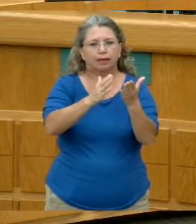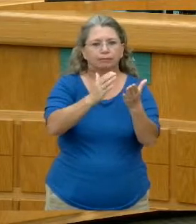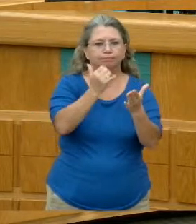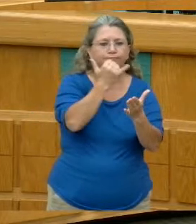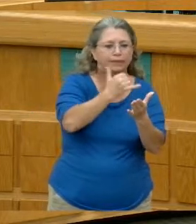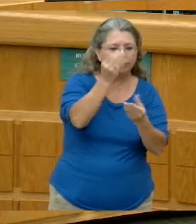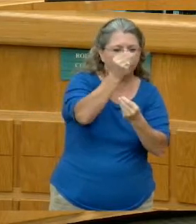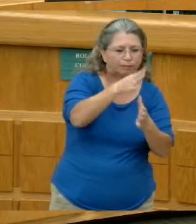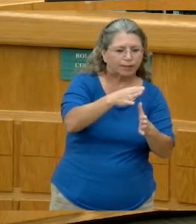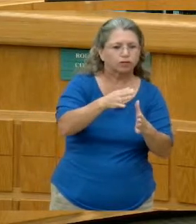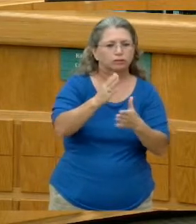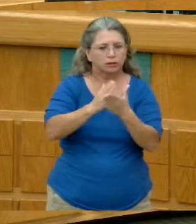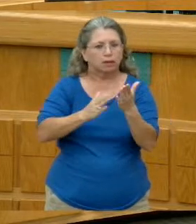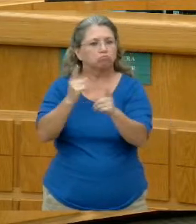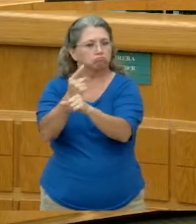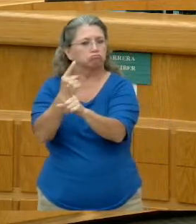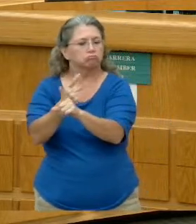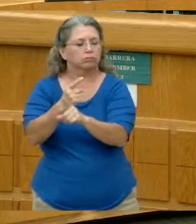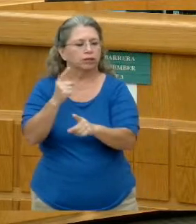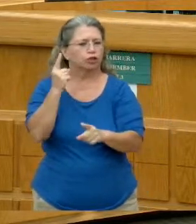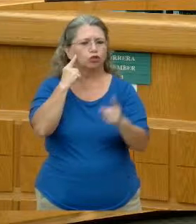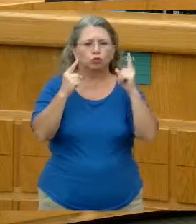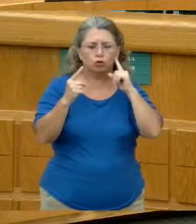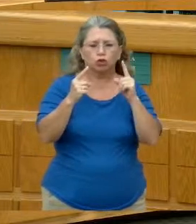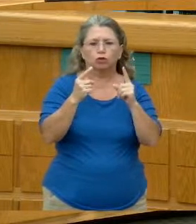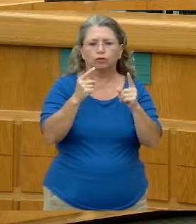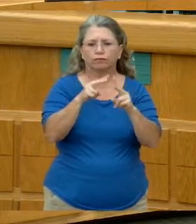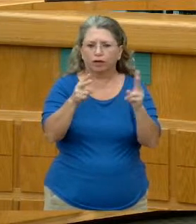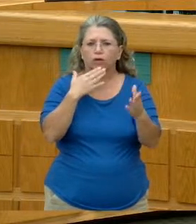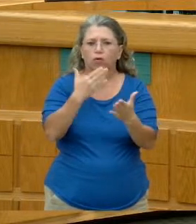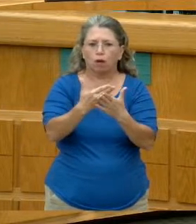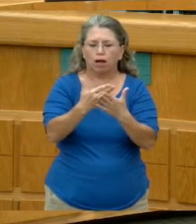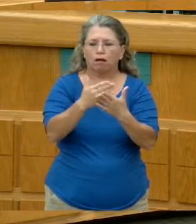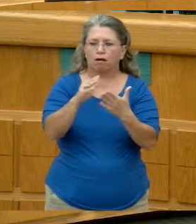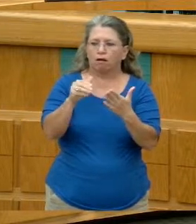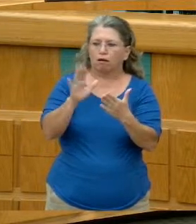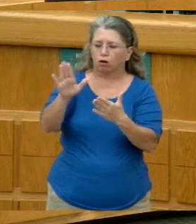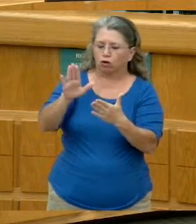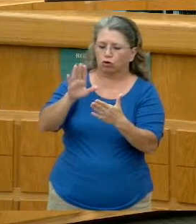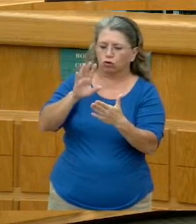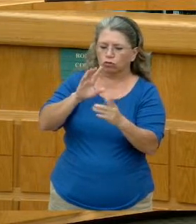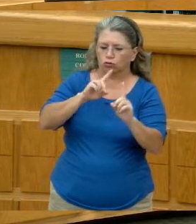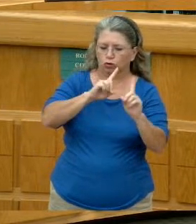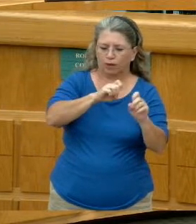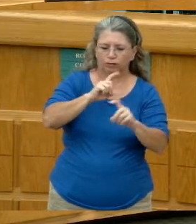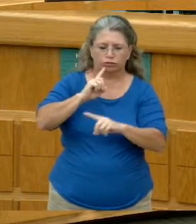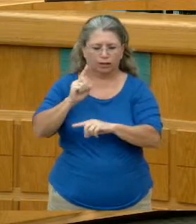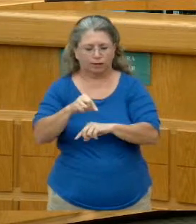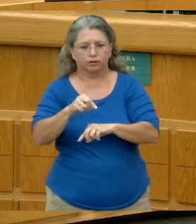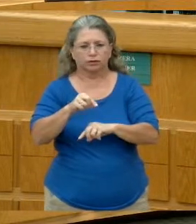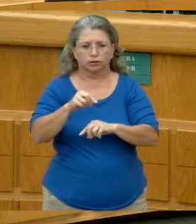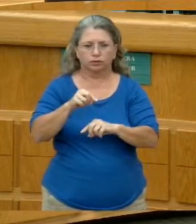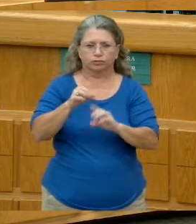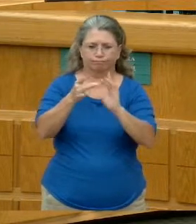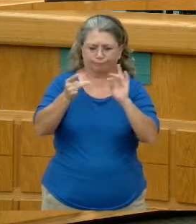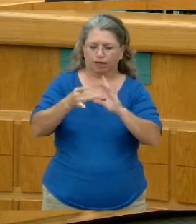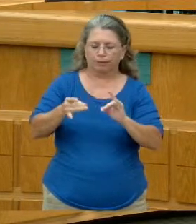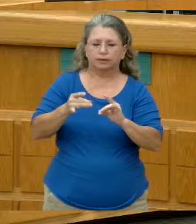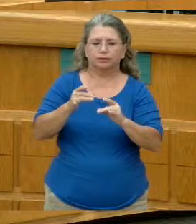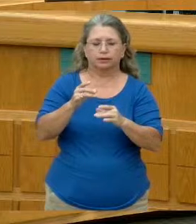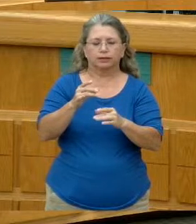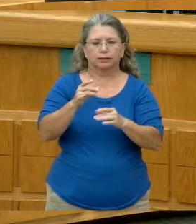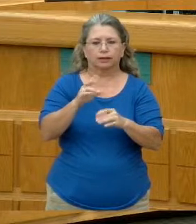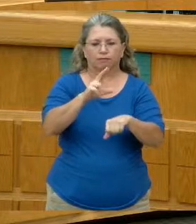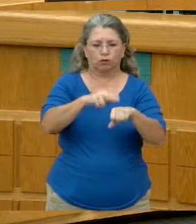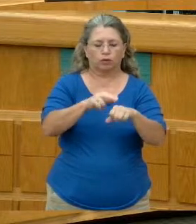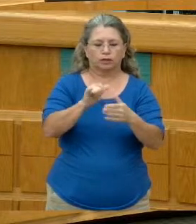that all of the different details that were presented in the Q&A, that, of course, the